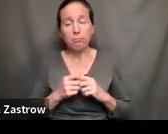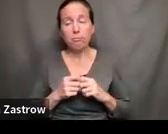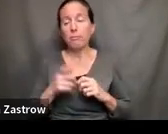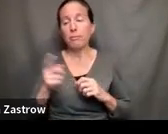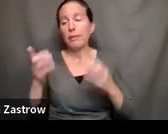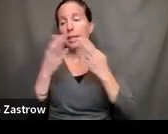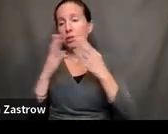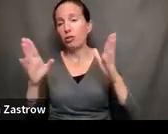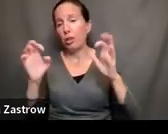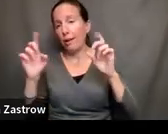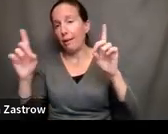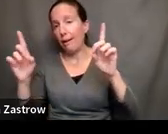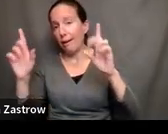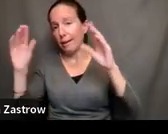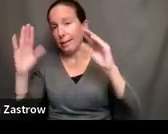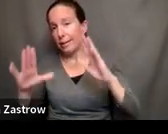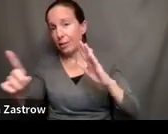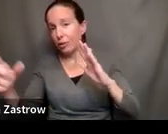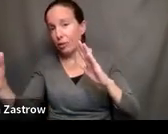don't know, speech